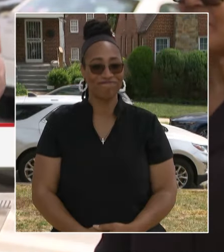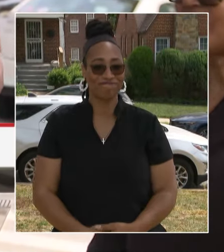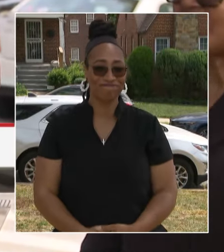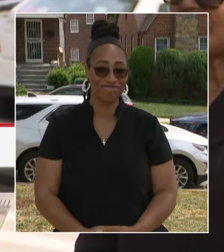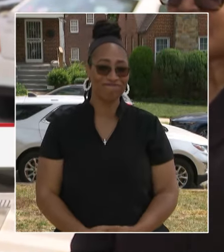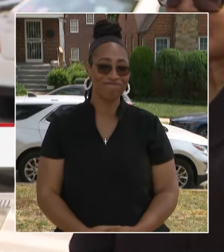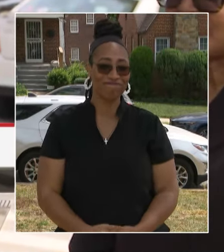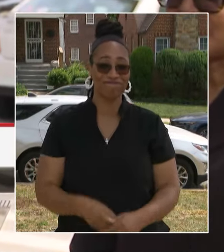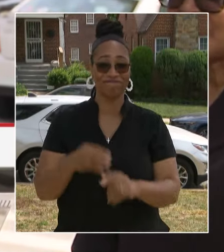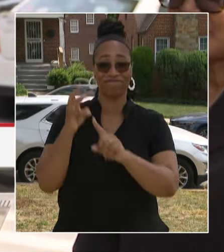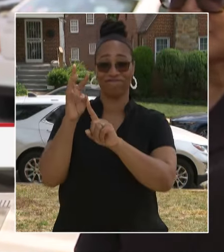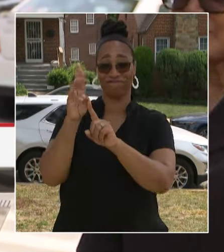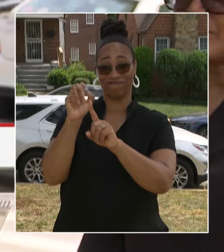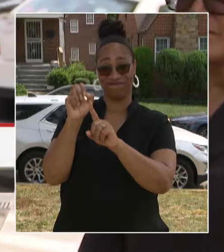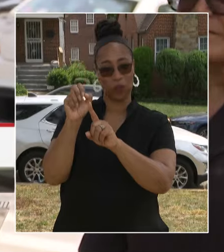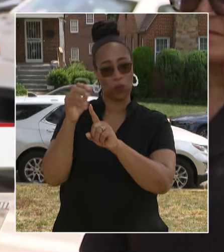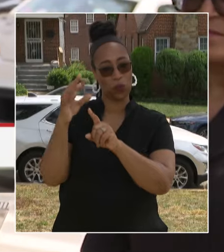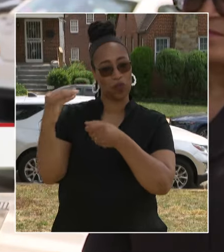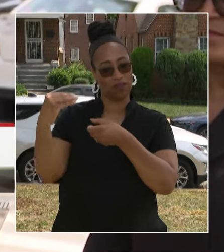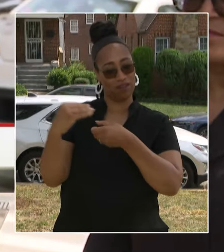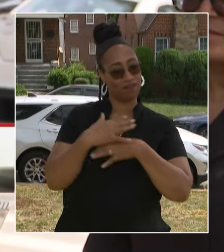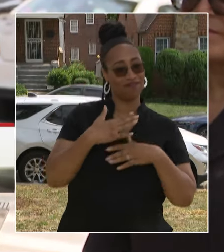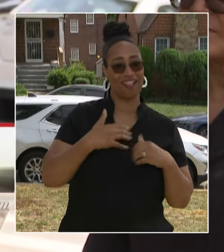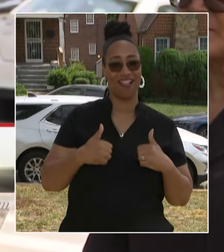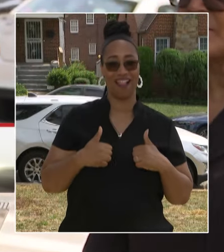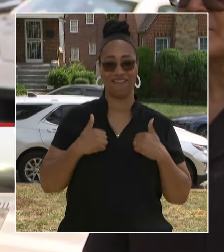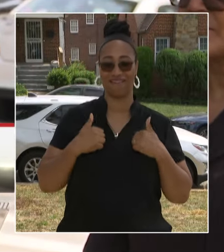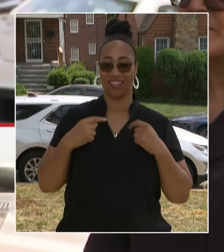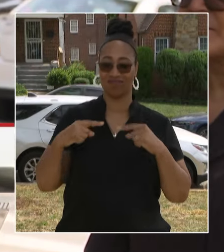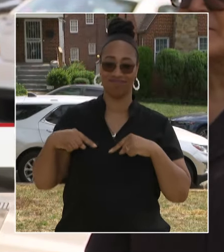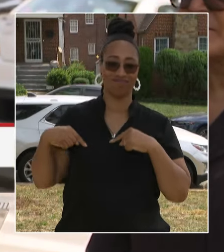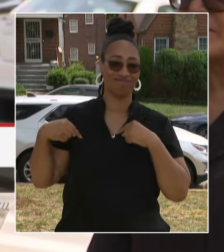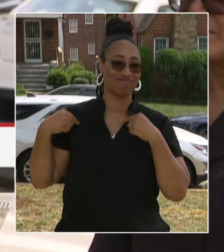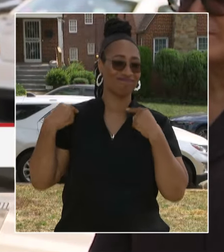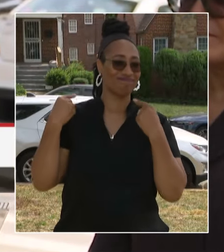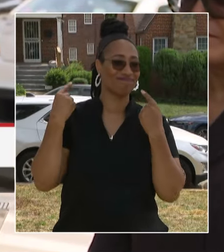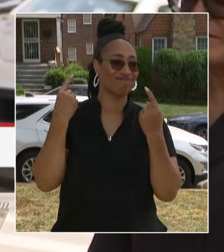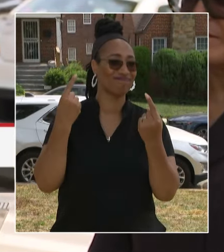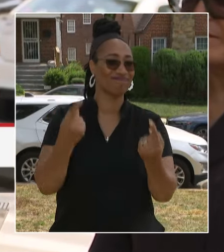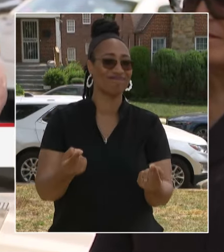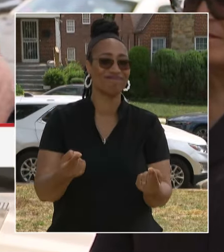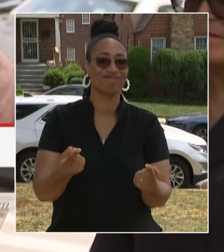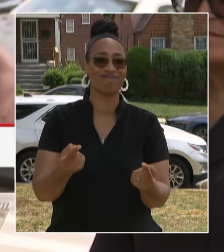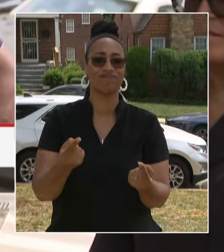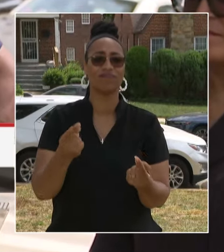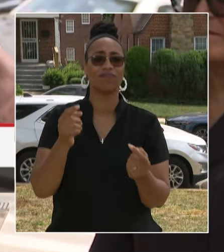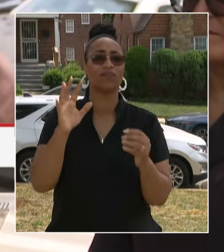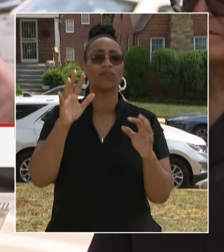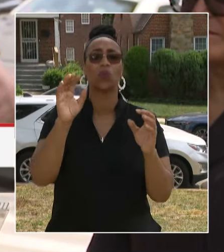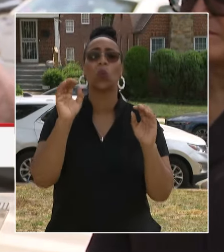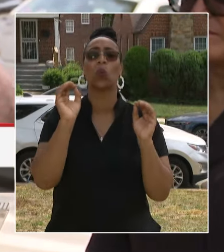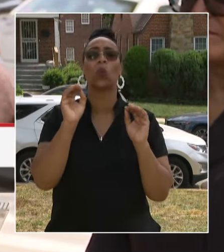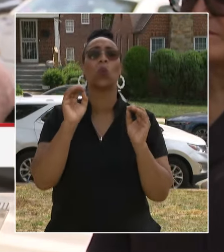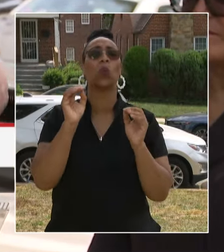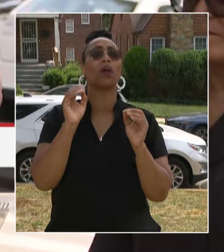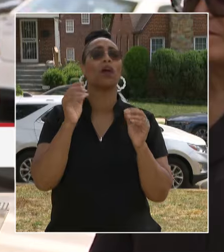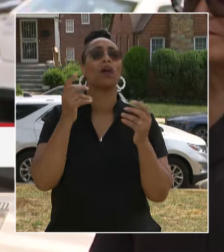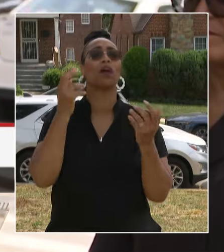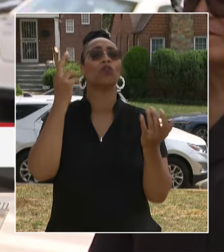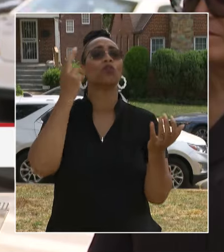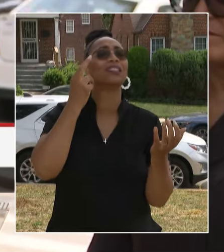I had no other reason to become great because I was surrounded by great men. Joe Bowser was